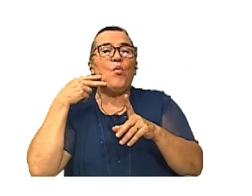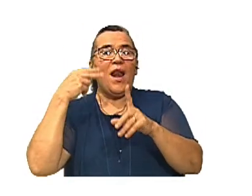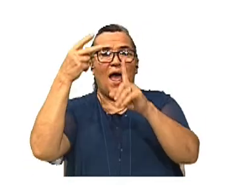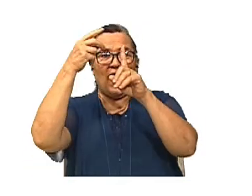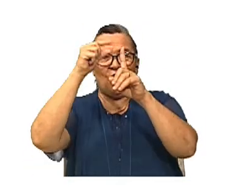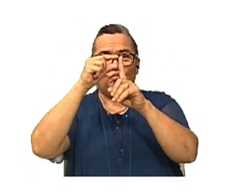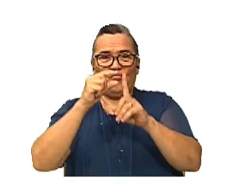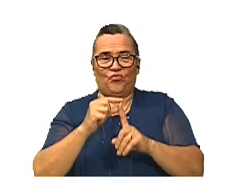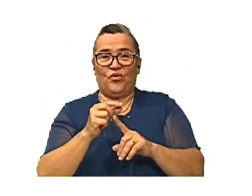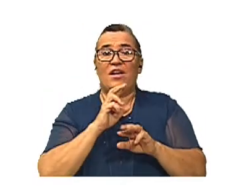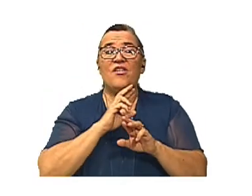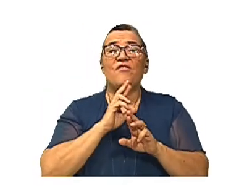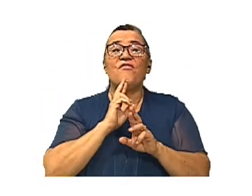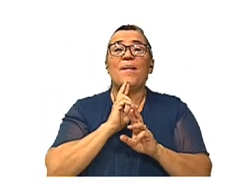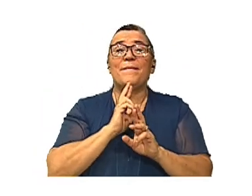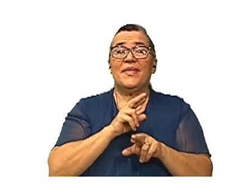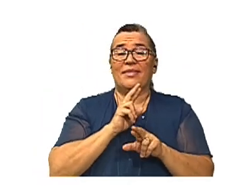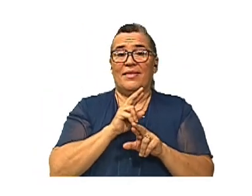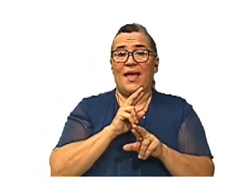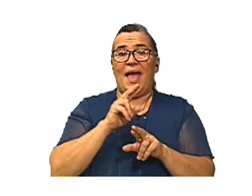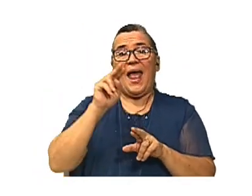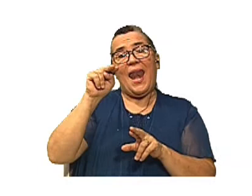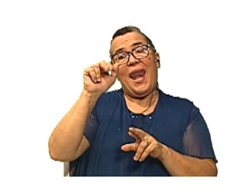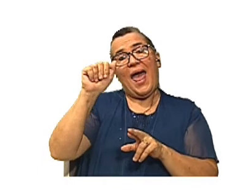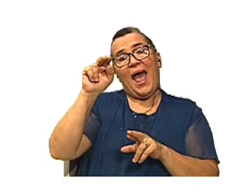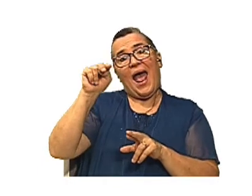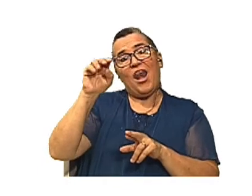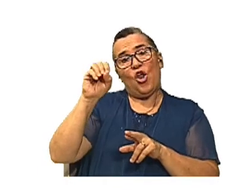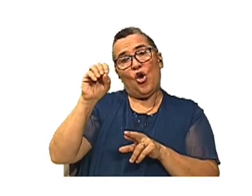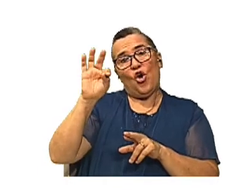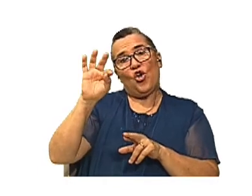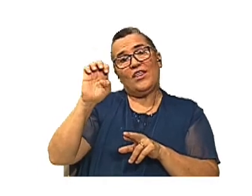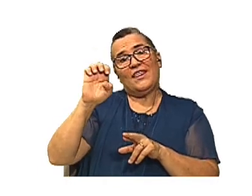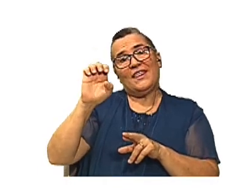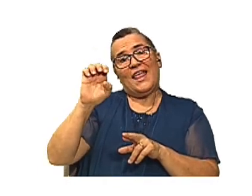me. Nanotechnology.